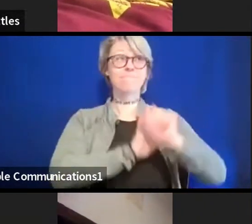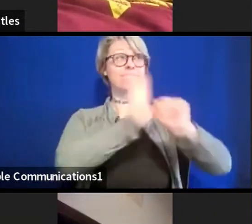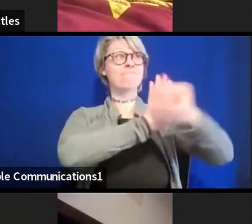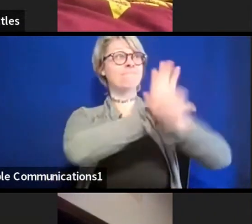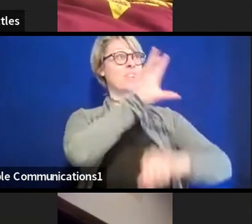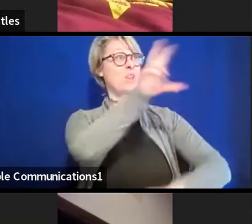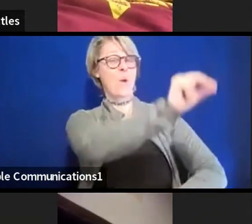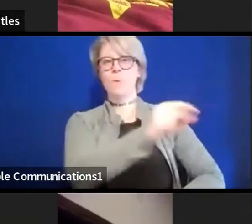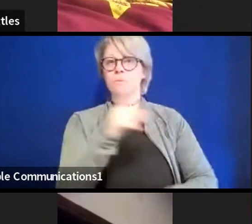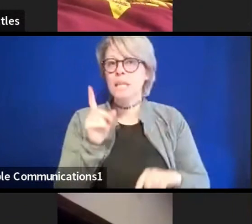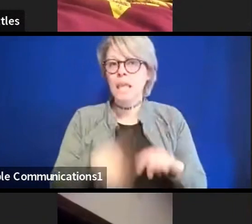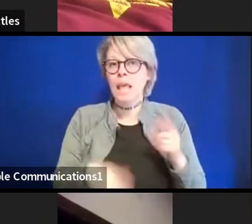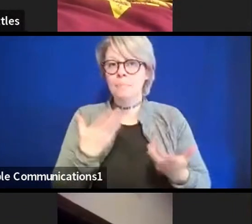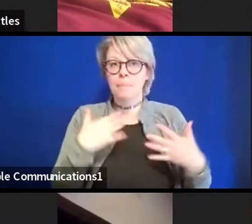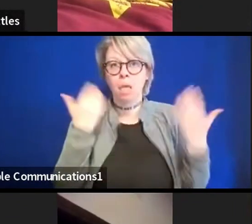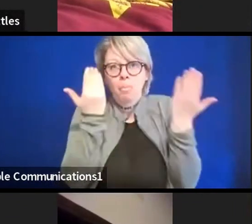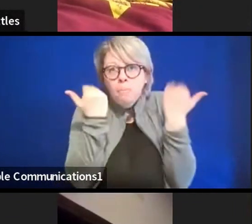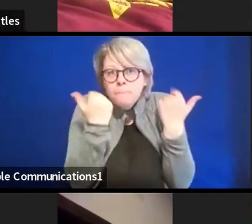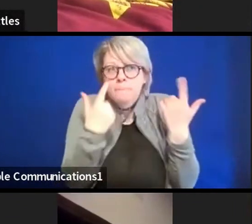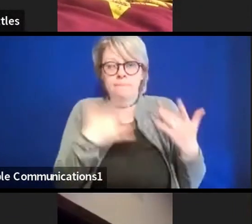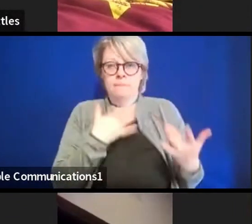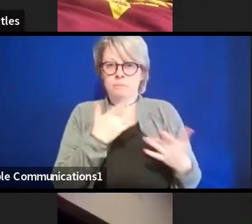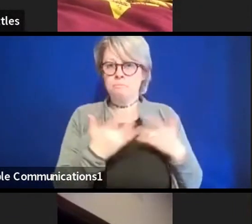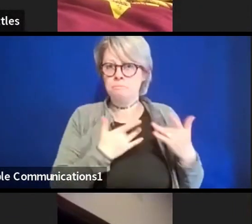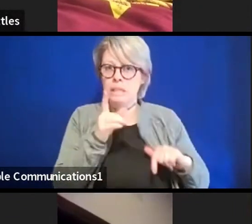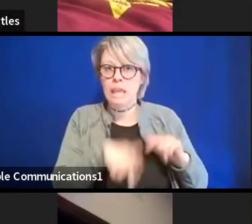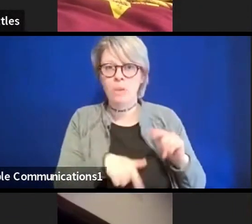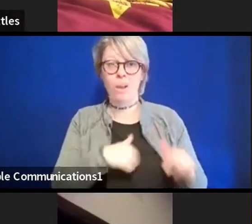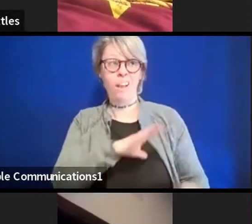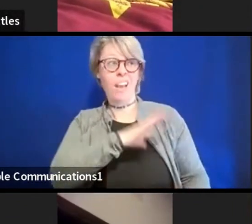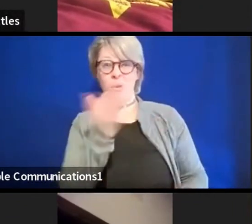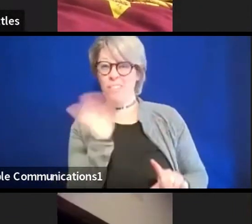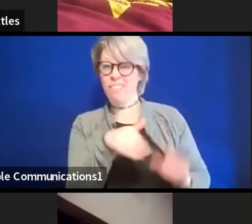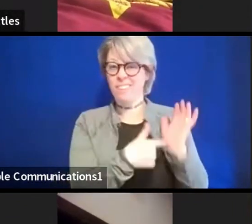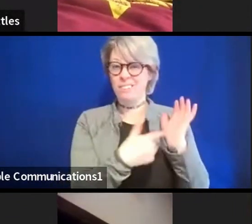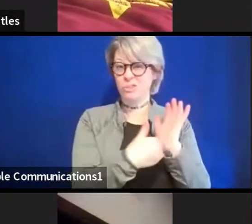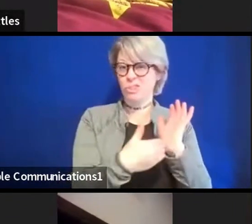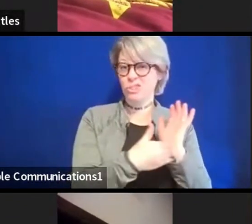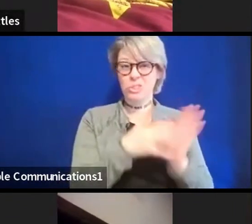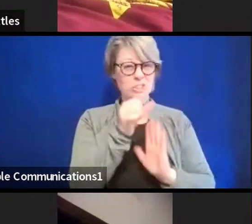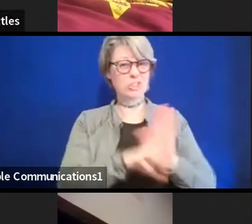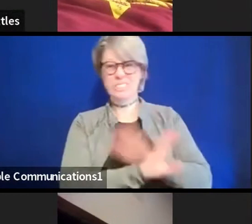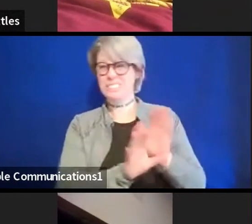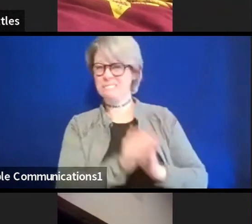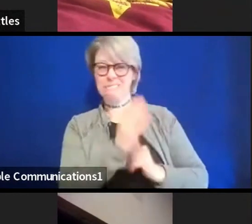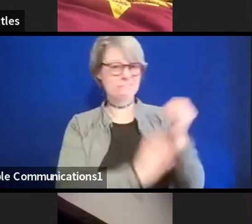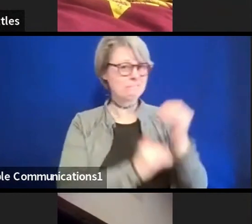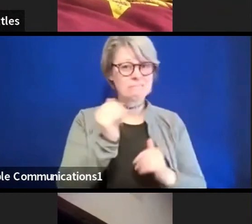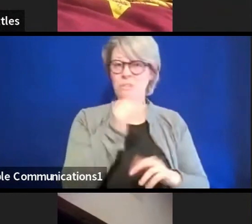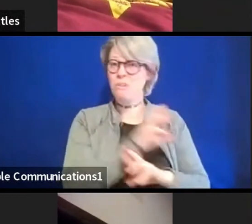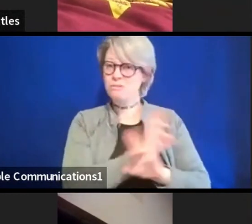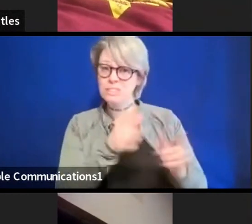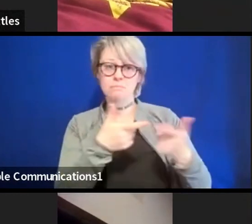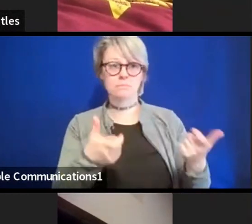you know, I don't want to take this medication, or I don't want to go see this doctor. I don't want to get this surgery. It's